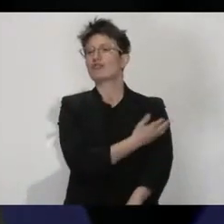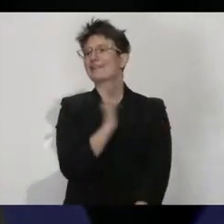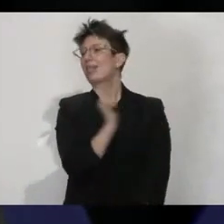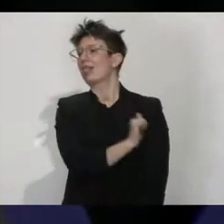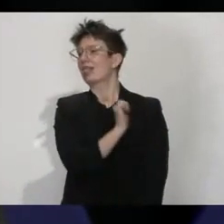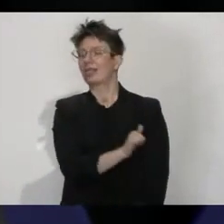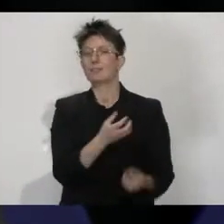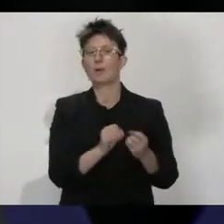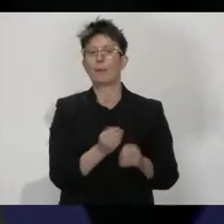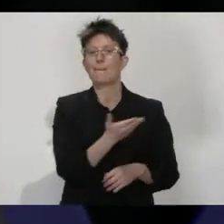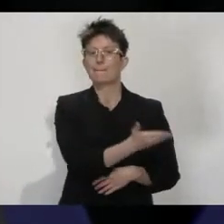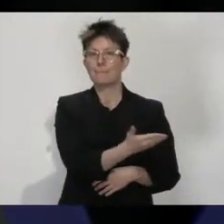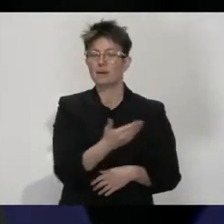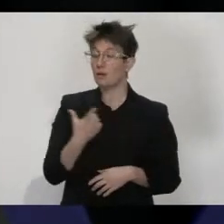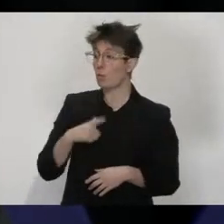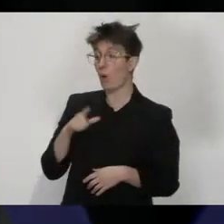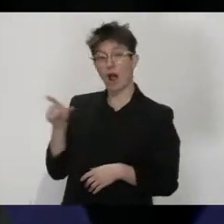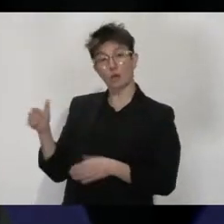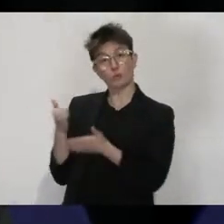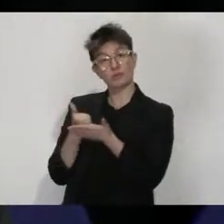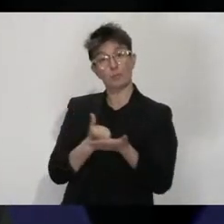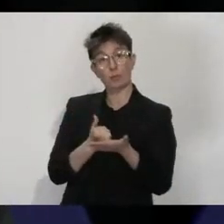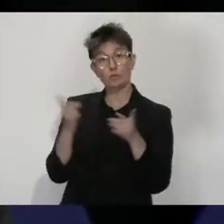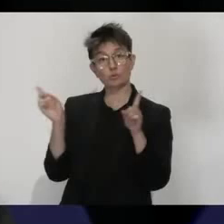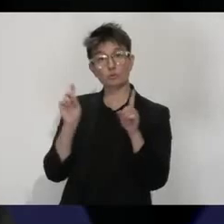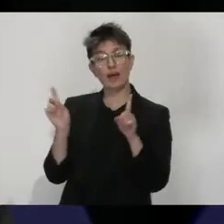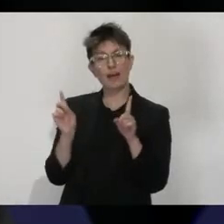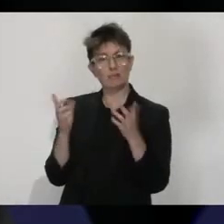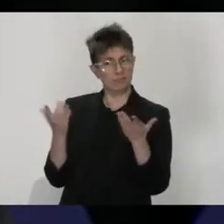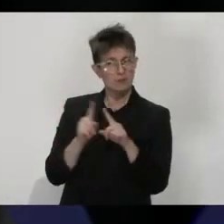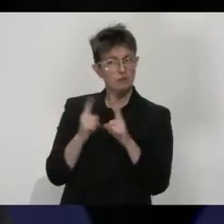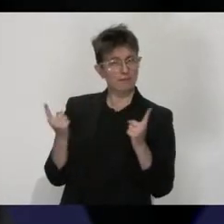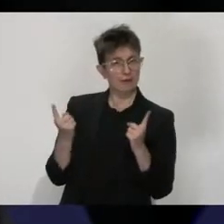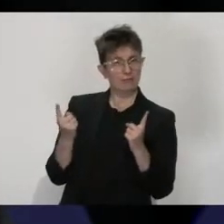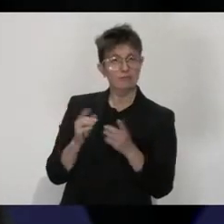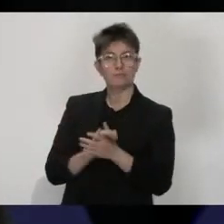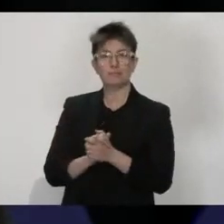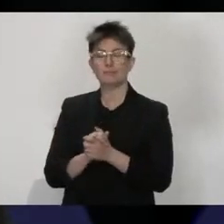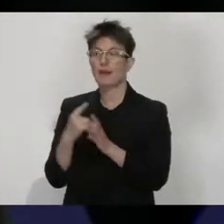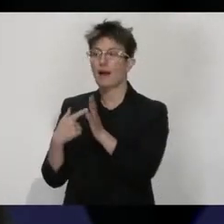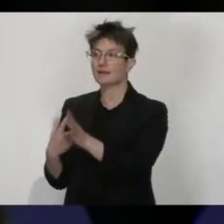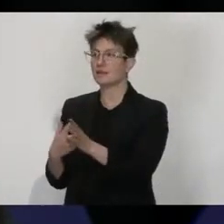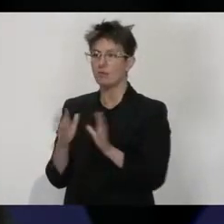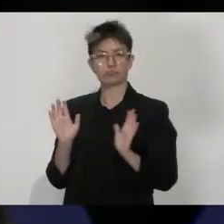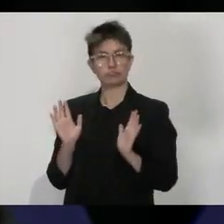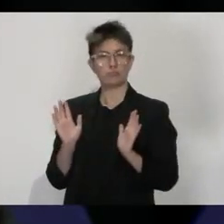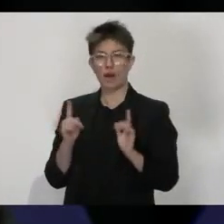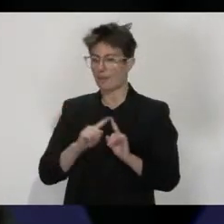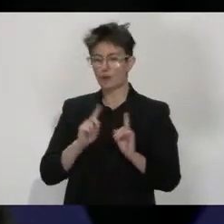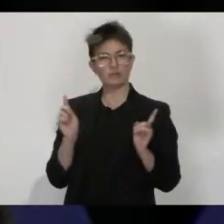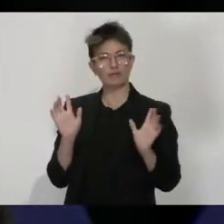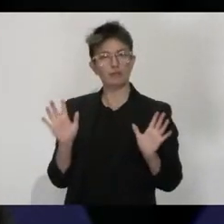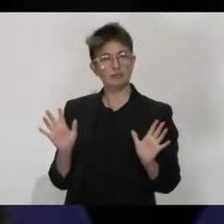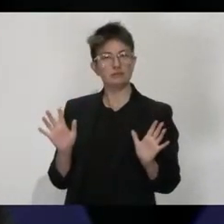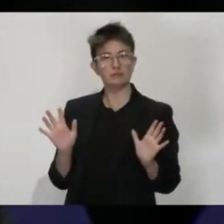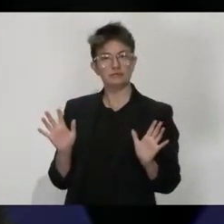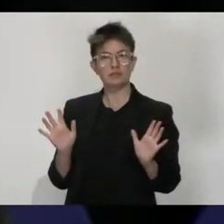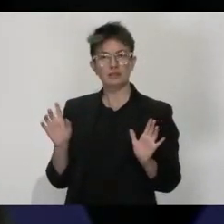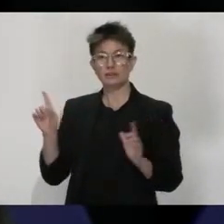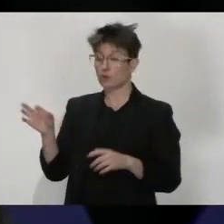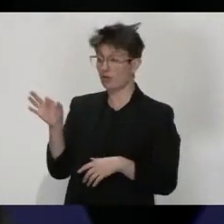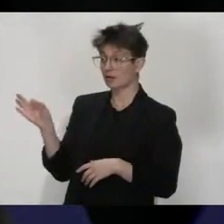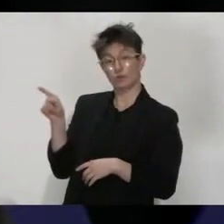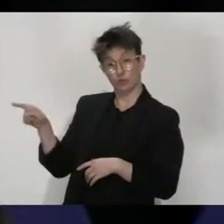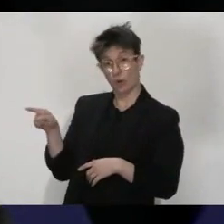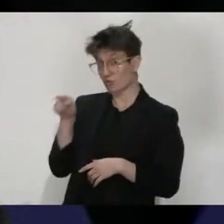not. I don't think my position is particularly different from Minister Hipkins's at all. He said from an It either. if you let me finish, he said from